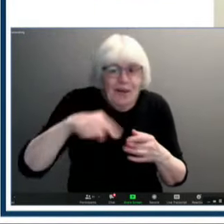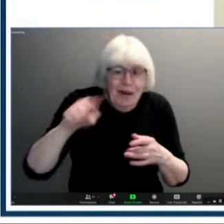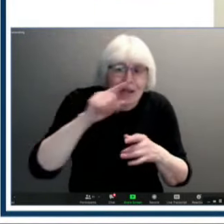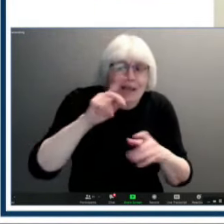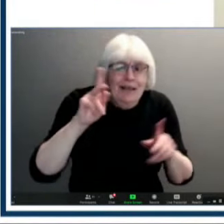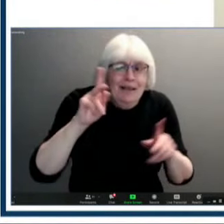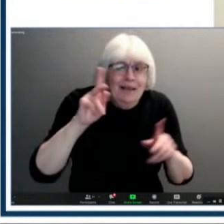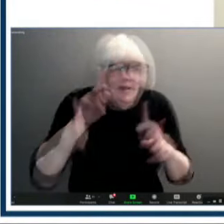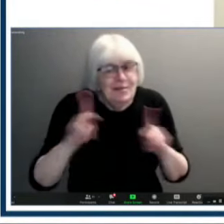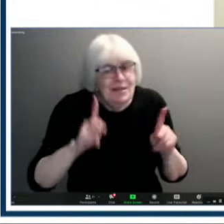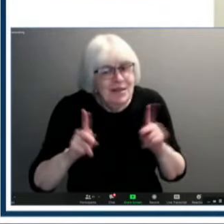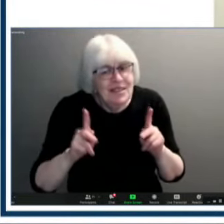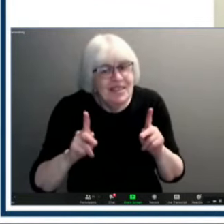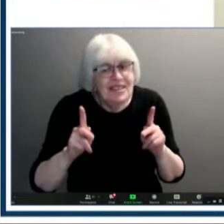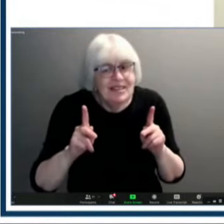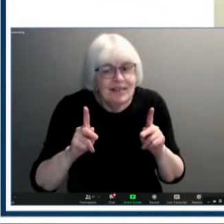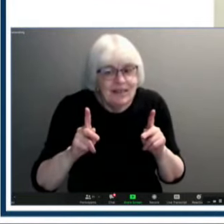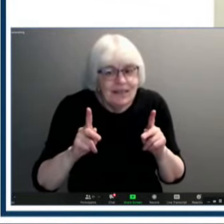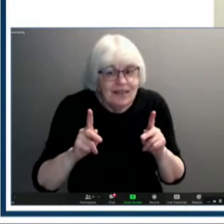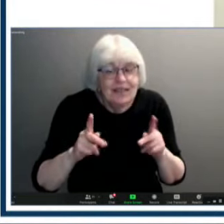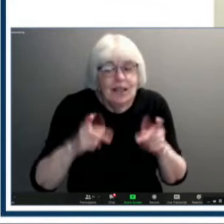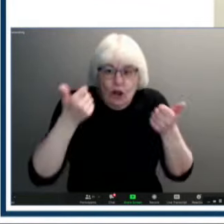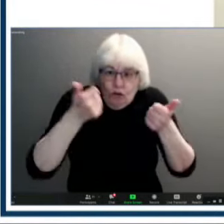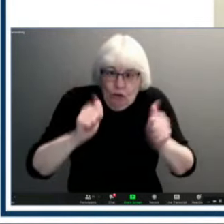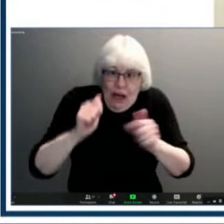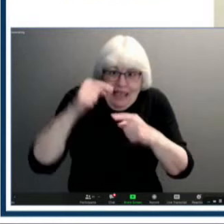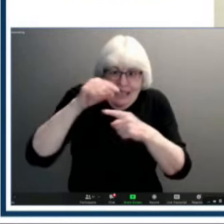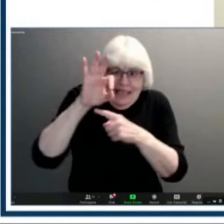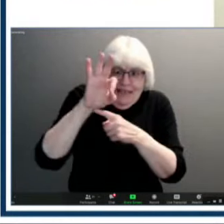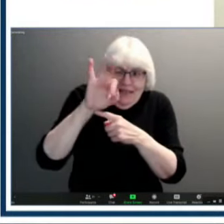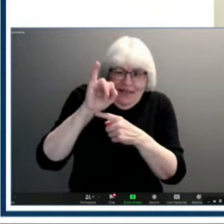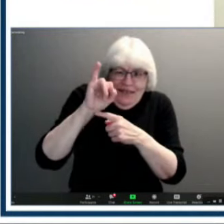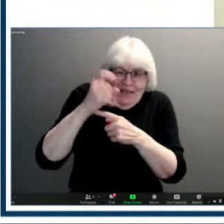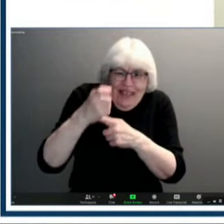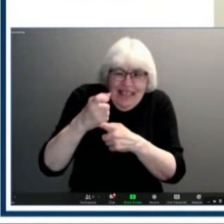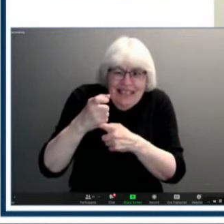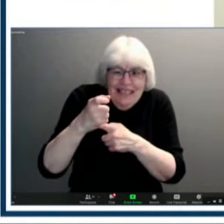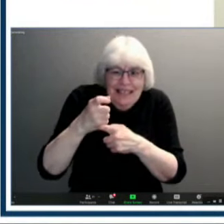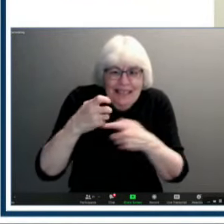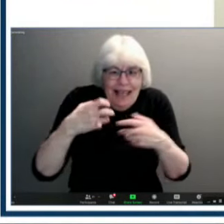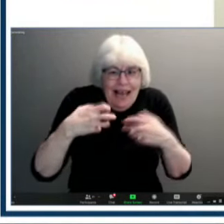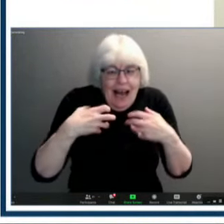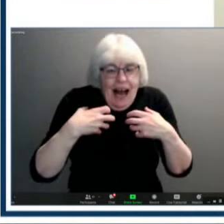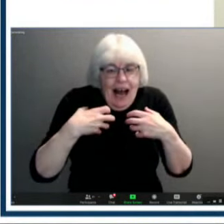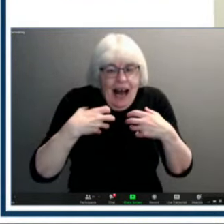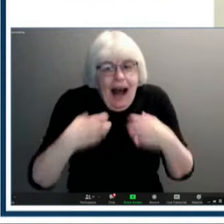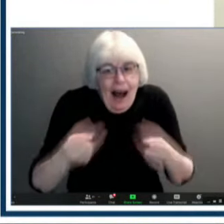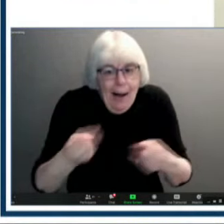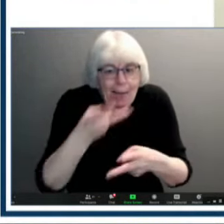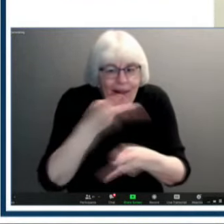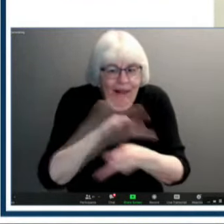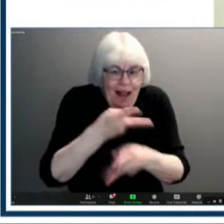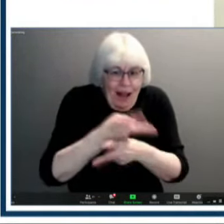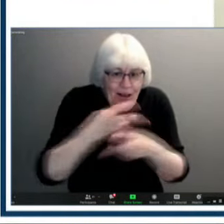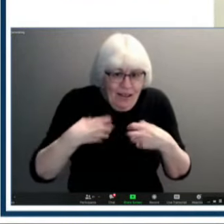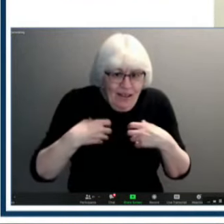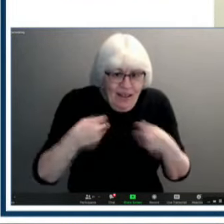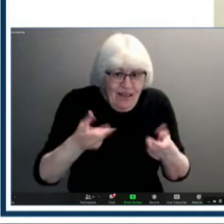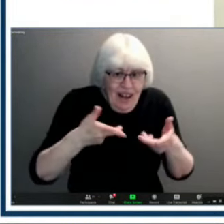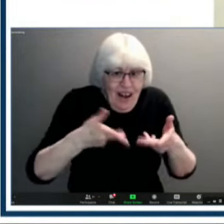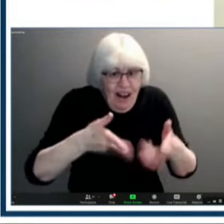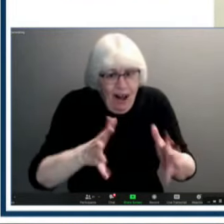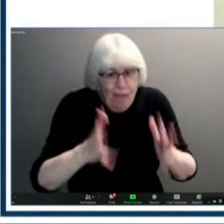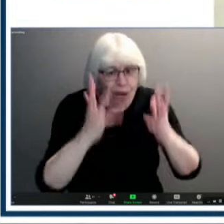the healthcare system. We won't let it crumble right here. We're not going to let that happen. We'll invest in